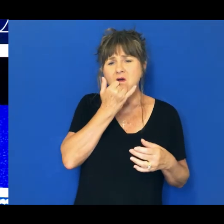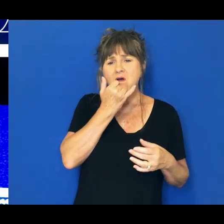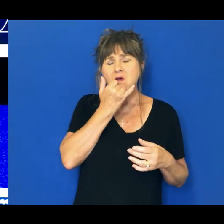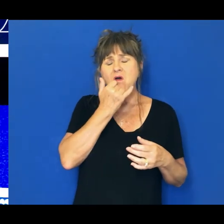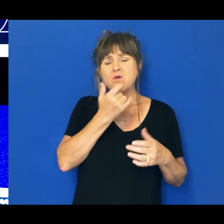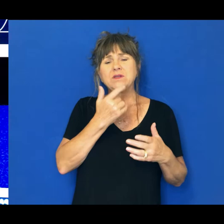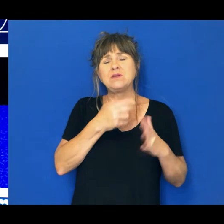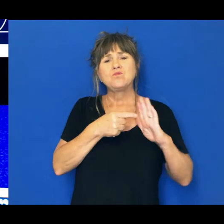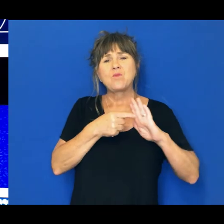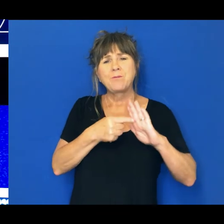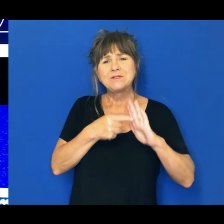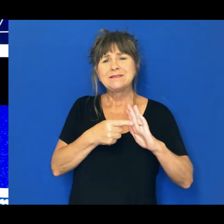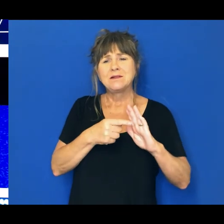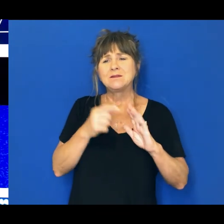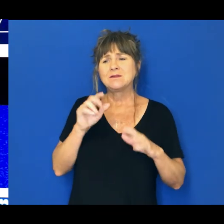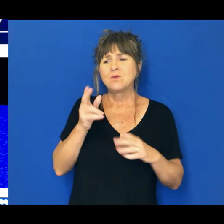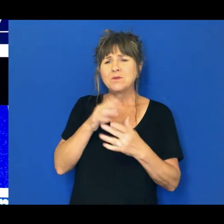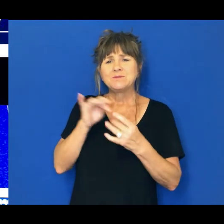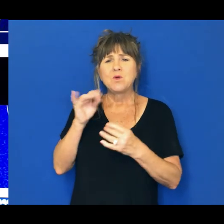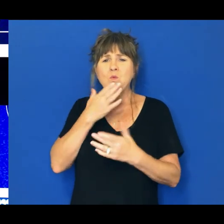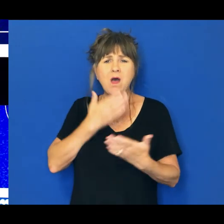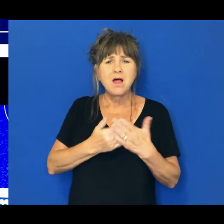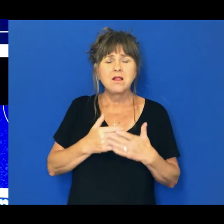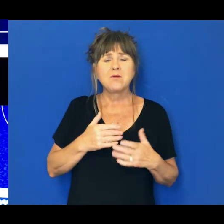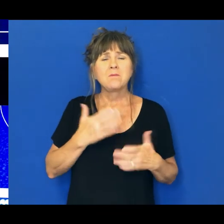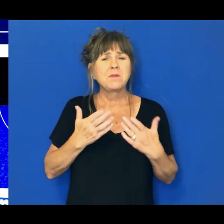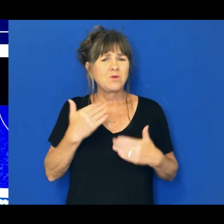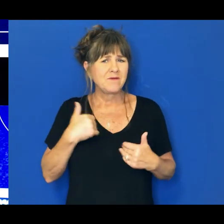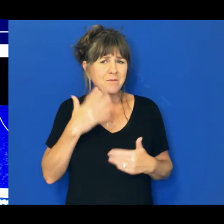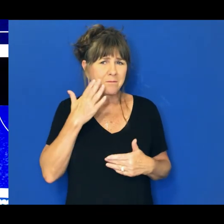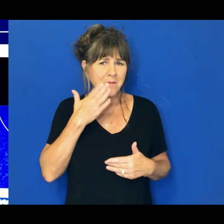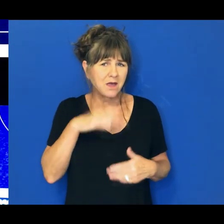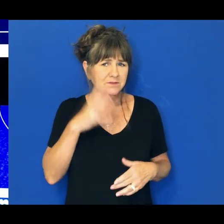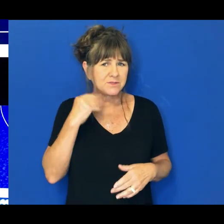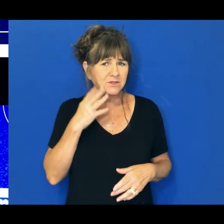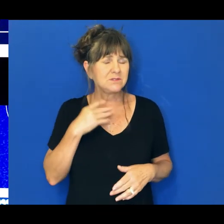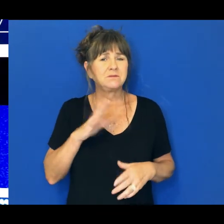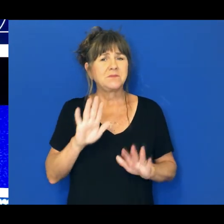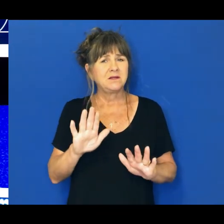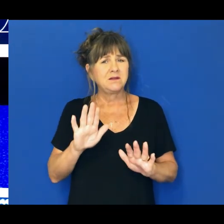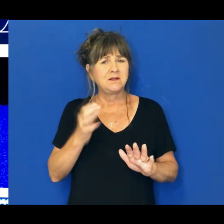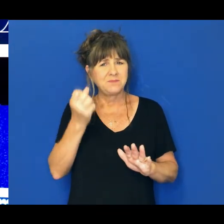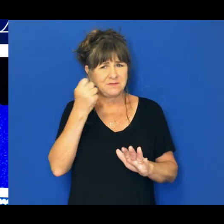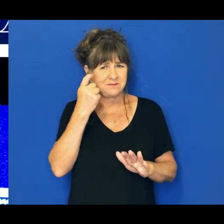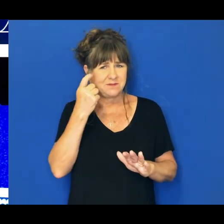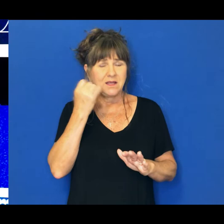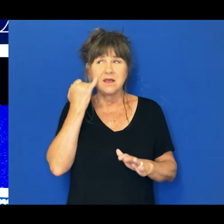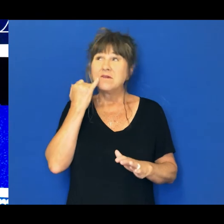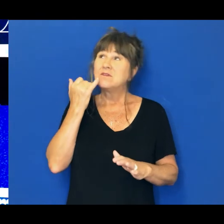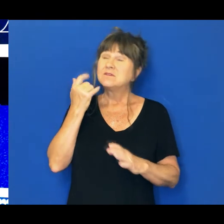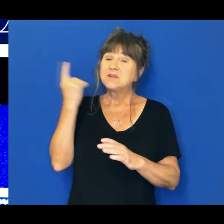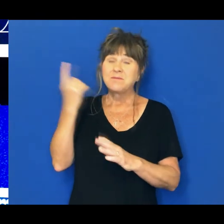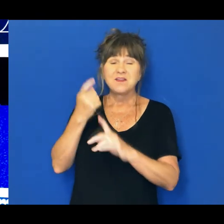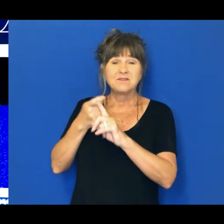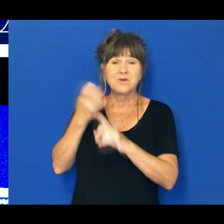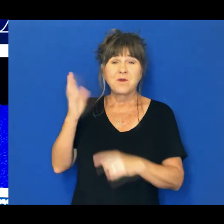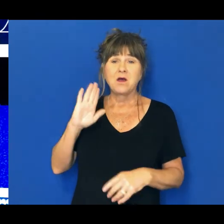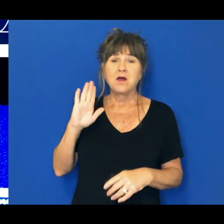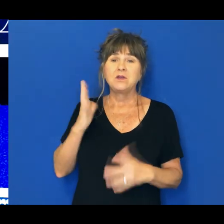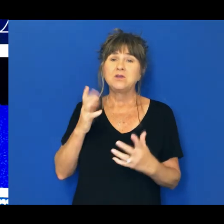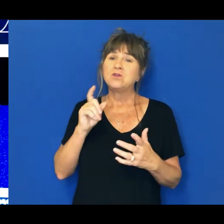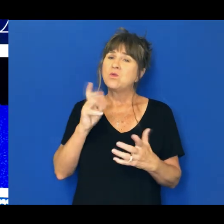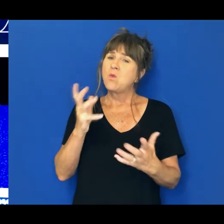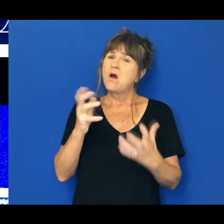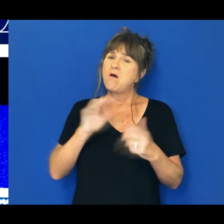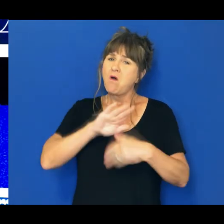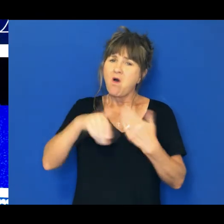packaging or bad representation or you got a bad experience. But friends, if it's from God, you want all that God has to offer. And